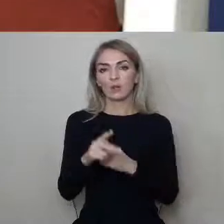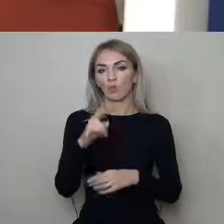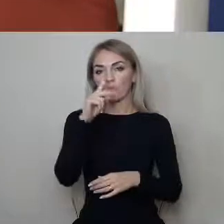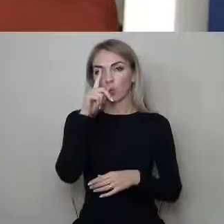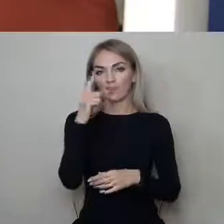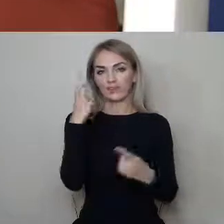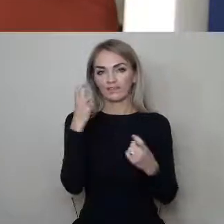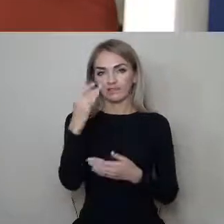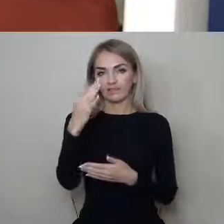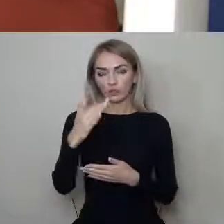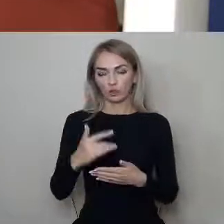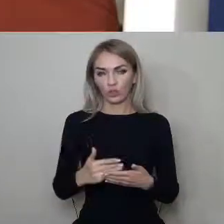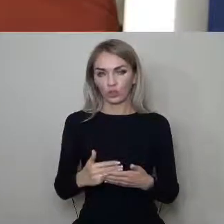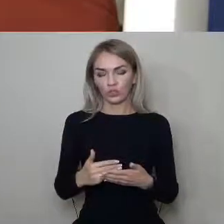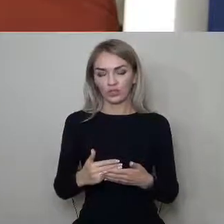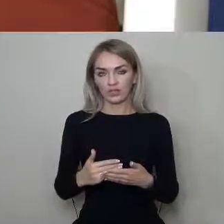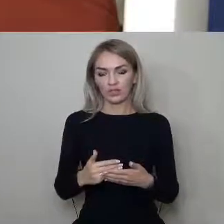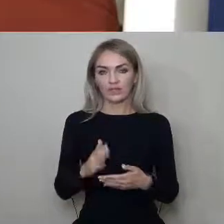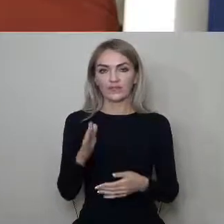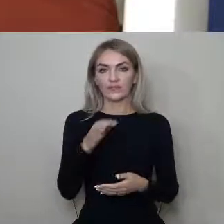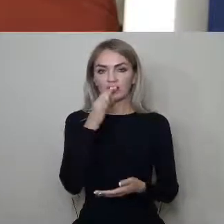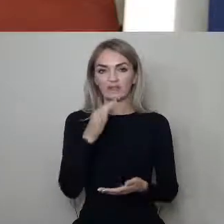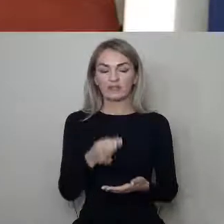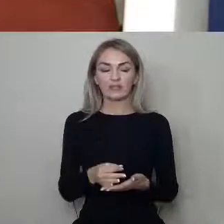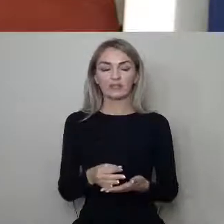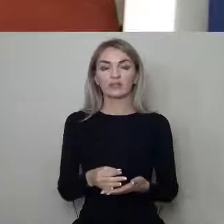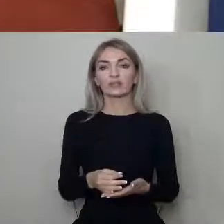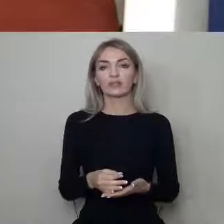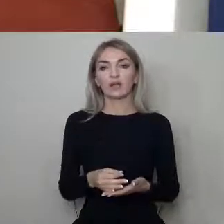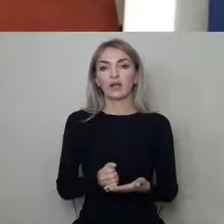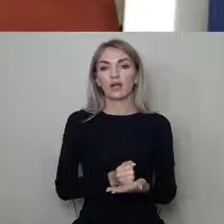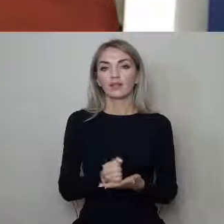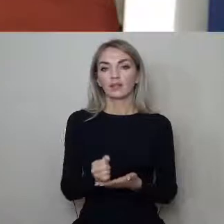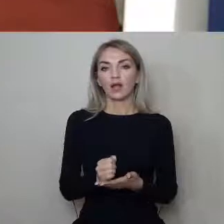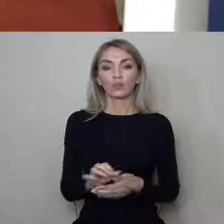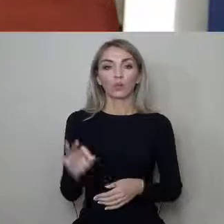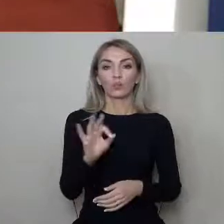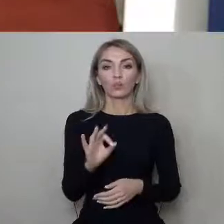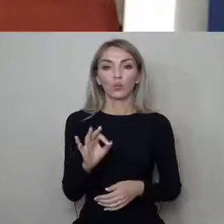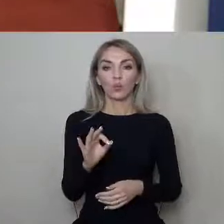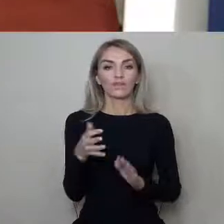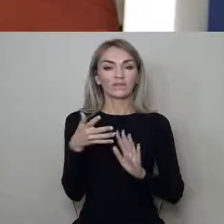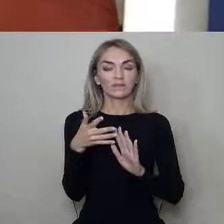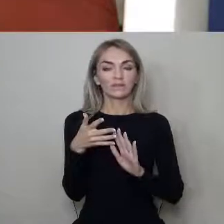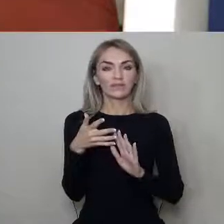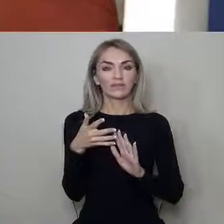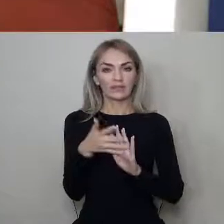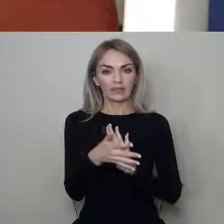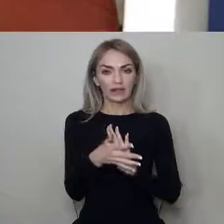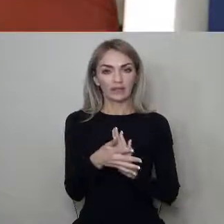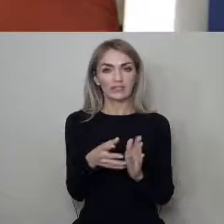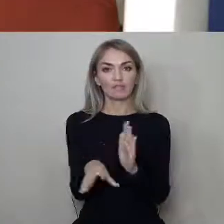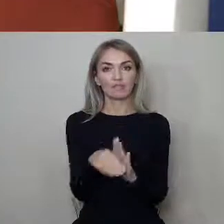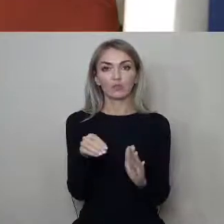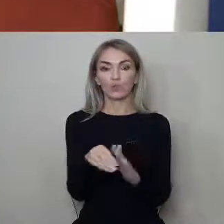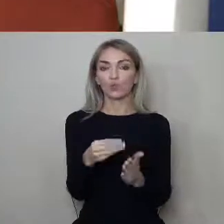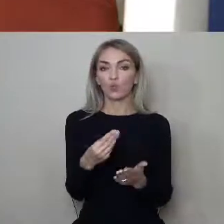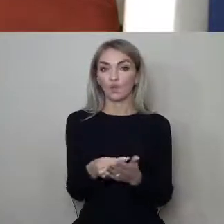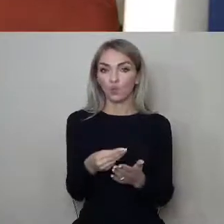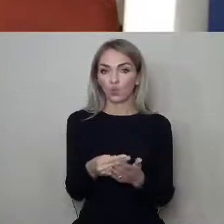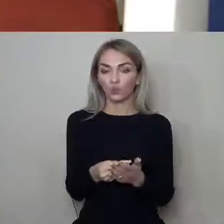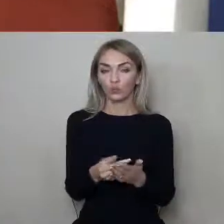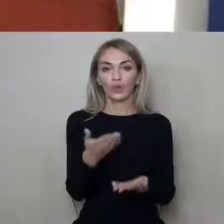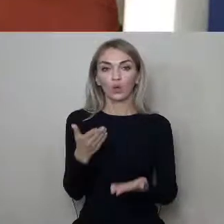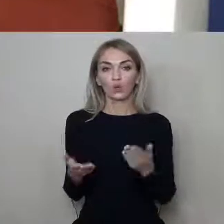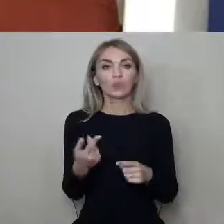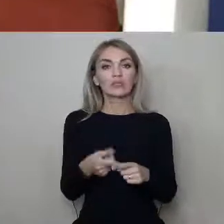false or mistaken information entered into the report of the candidate as to his expenditures